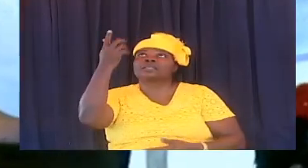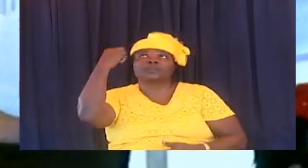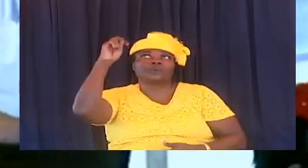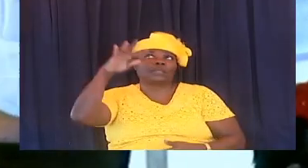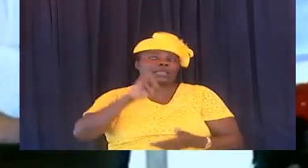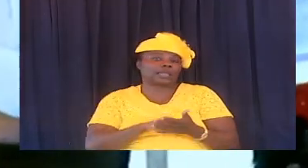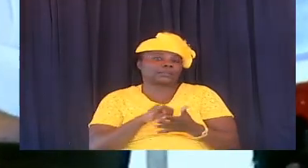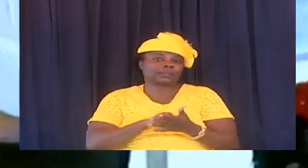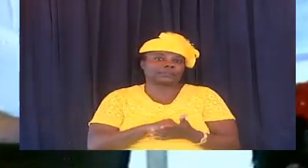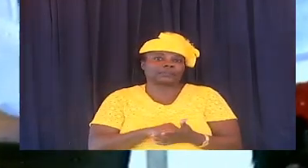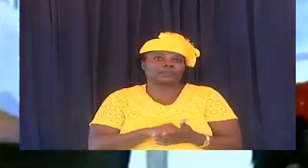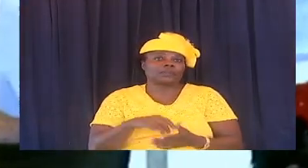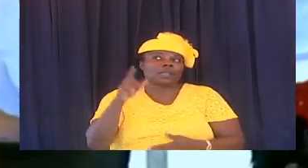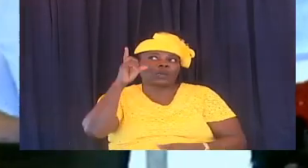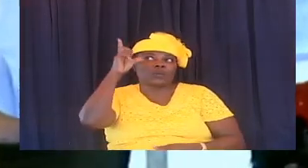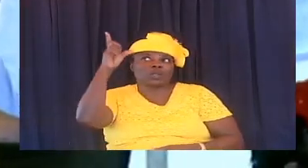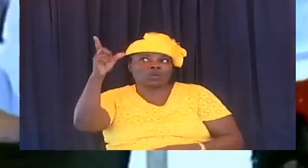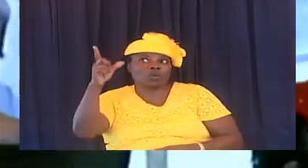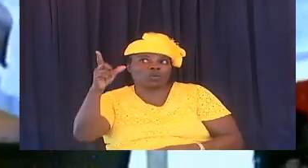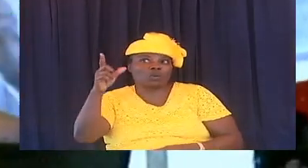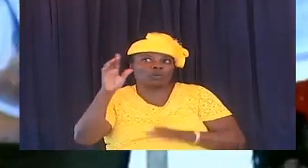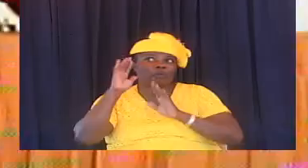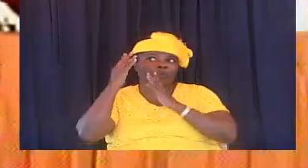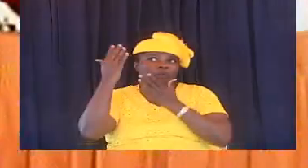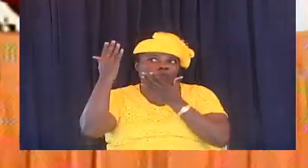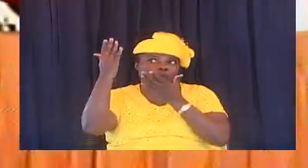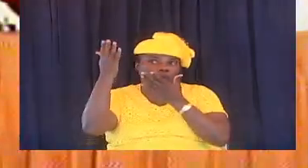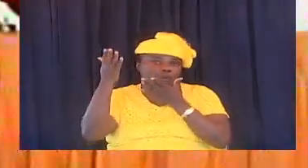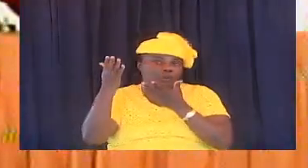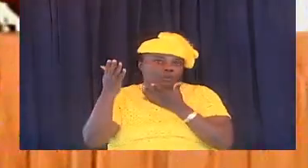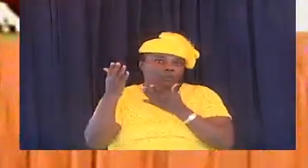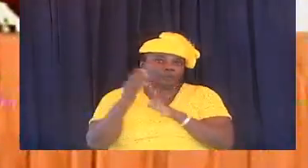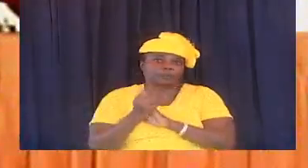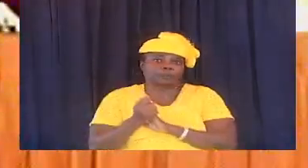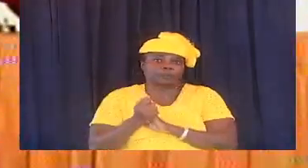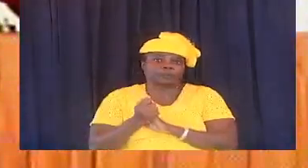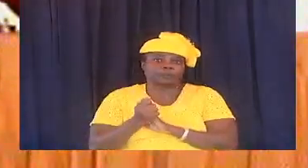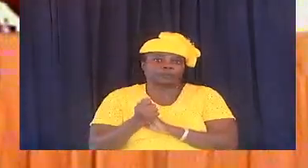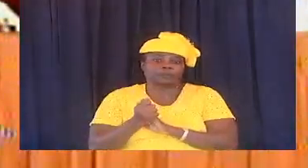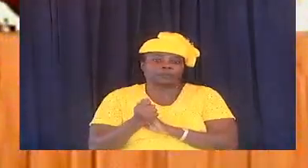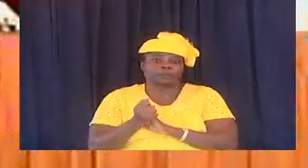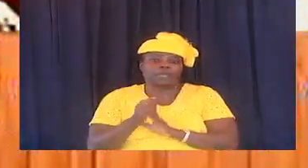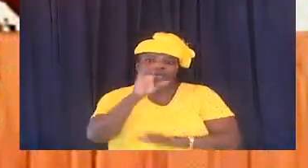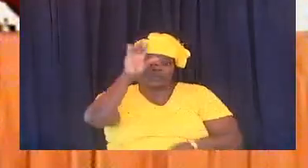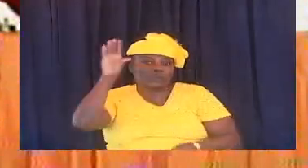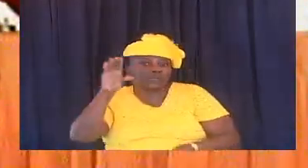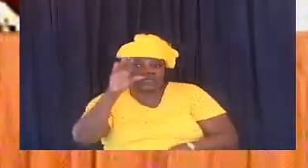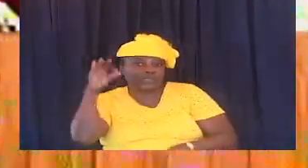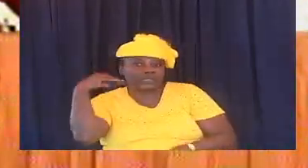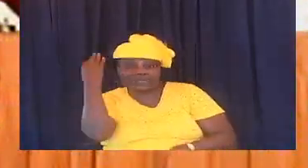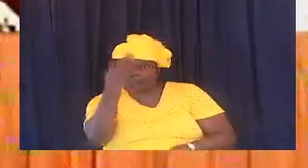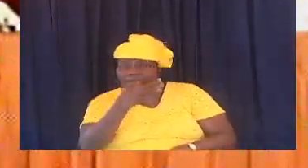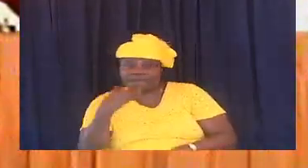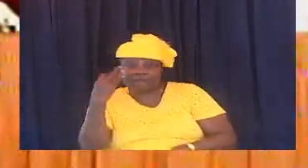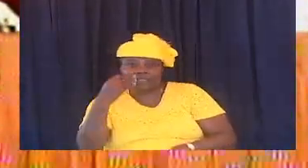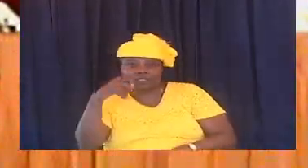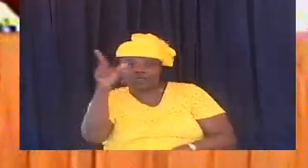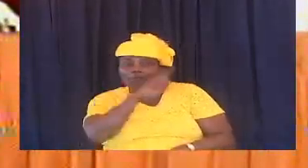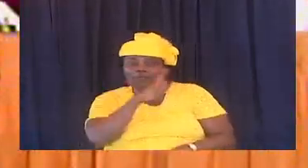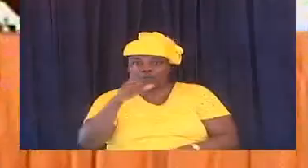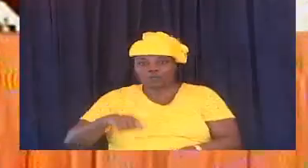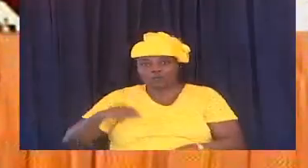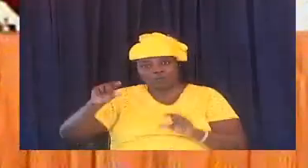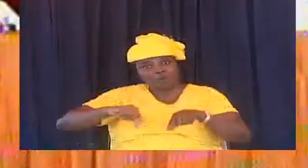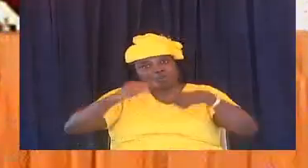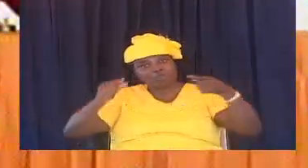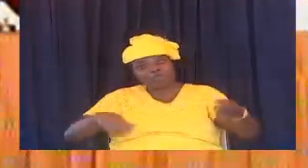you, and we look forward for the unity of the brethren as we seek the face of the Lord for great things. Don't